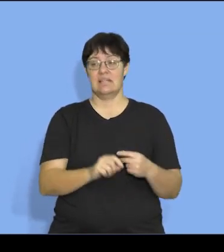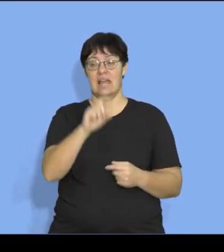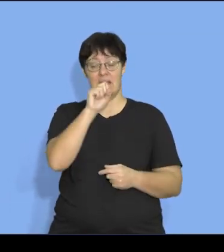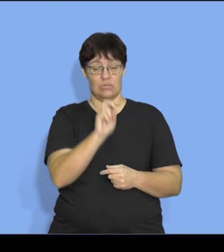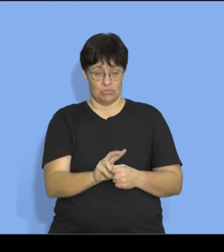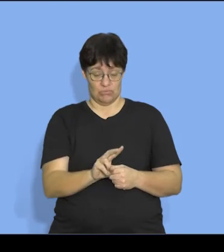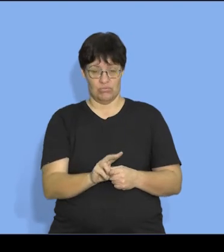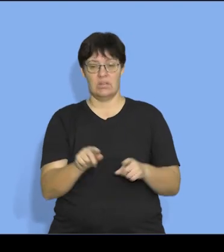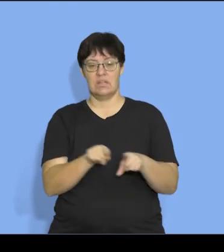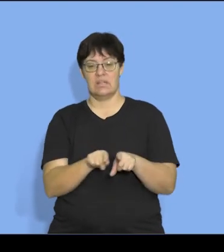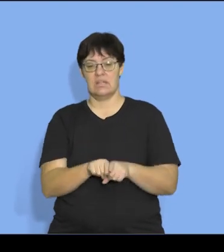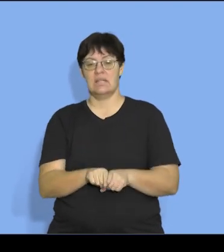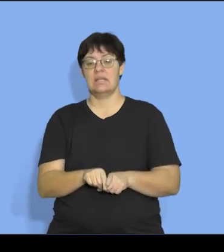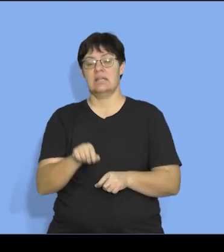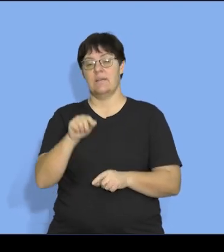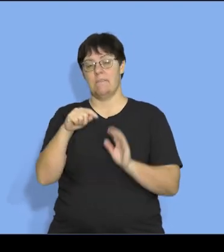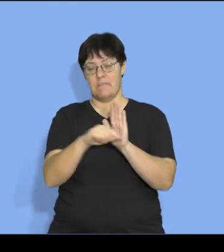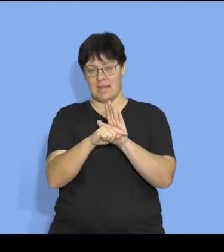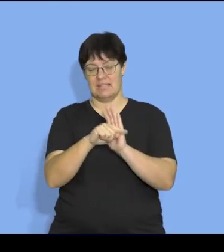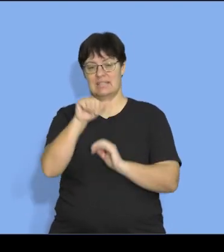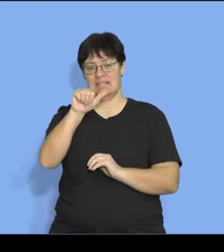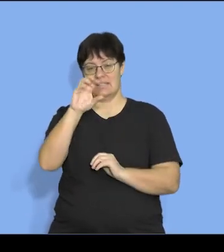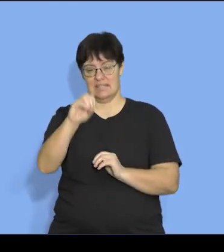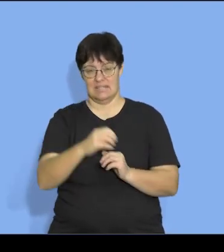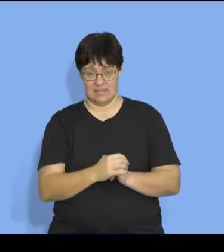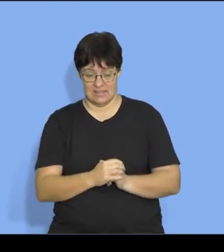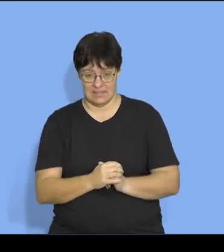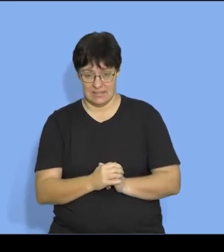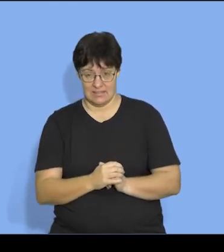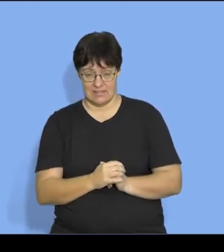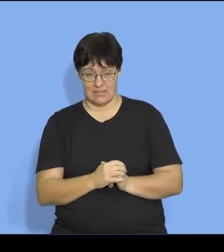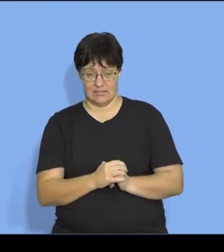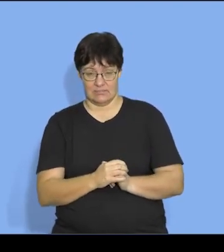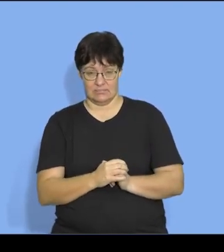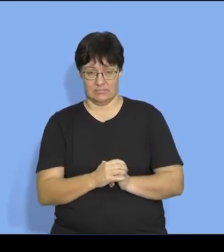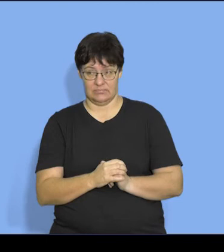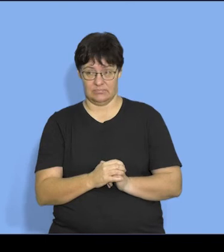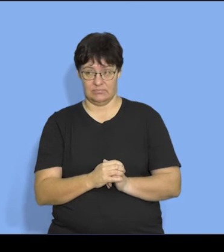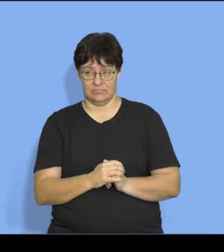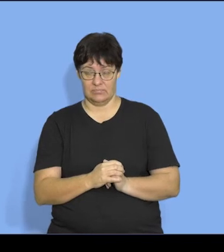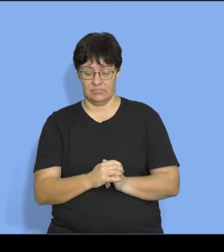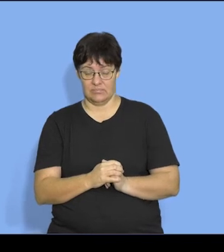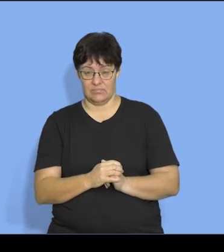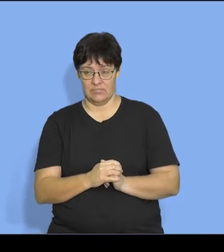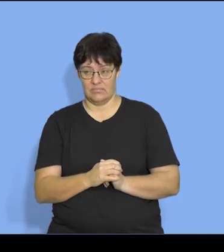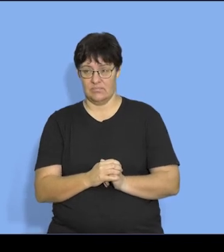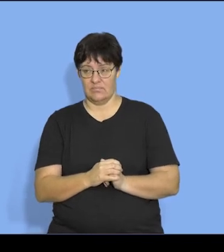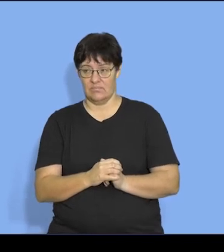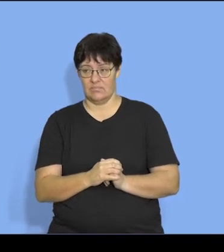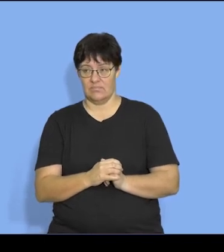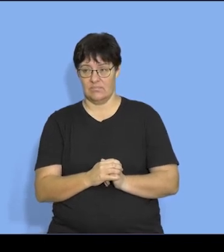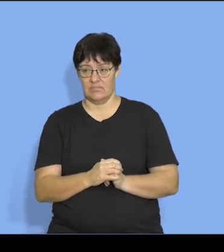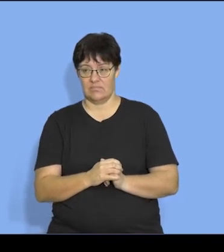was 60 meters west. That makes it minus 60,